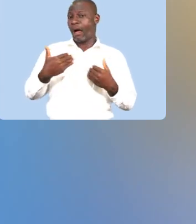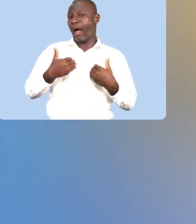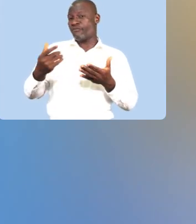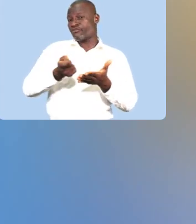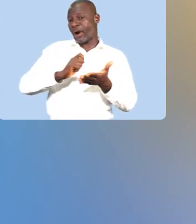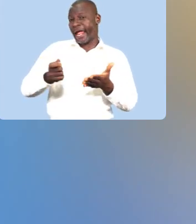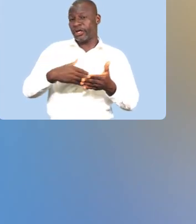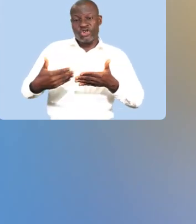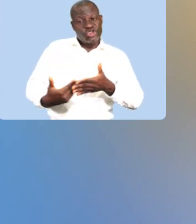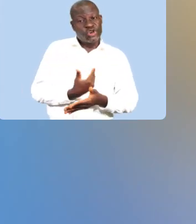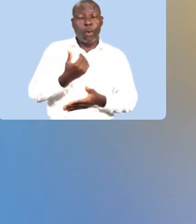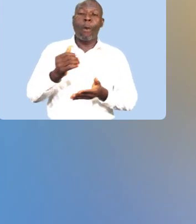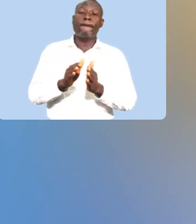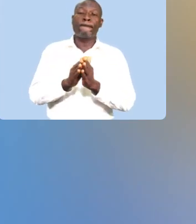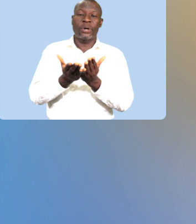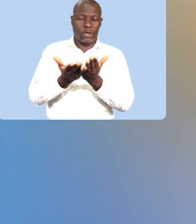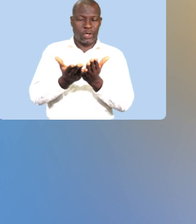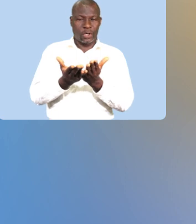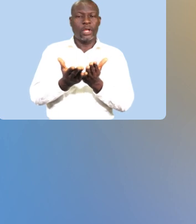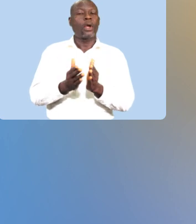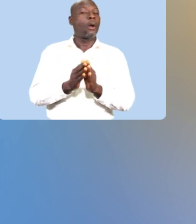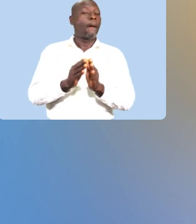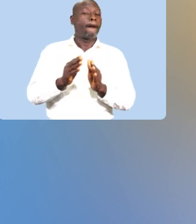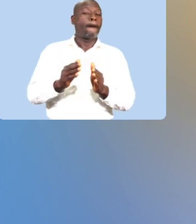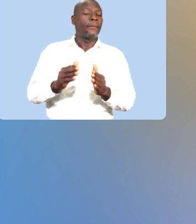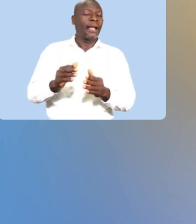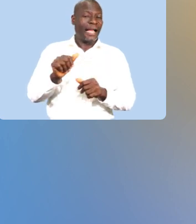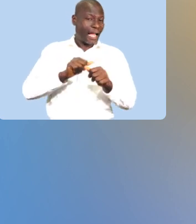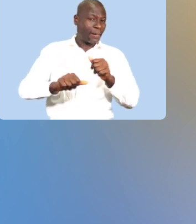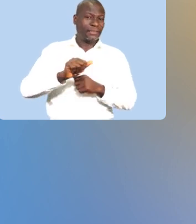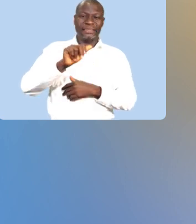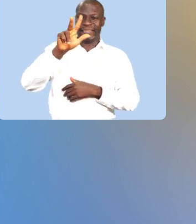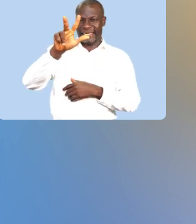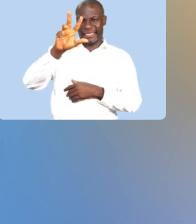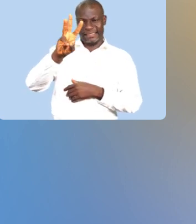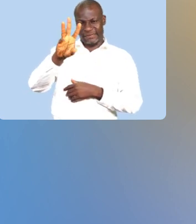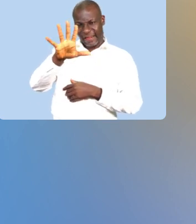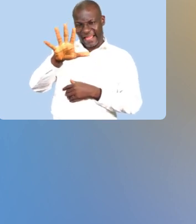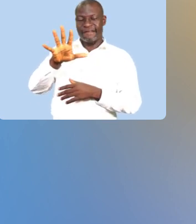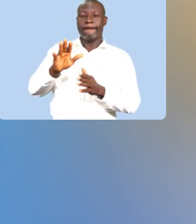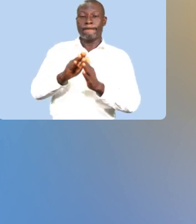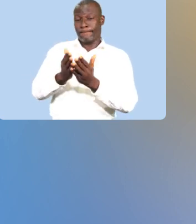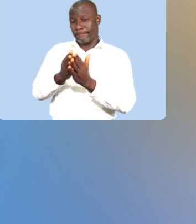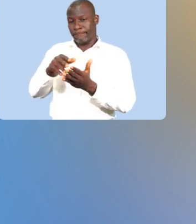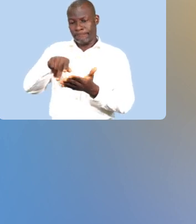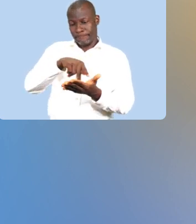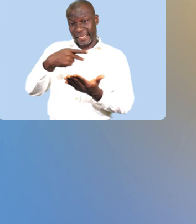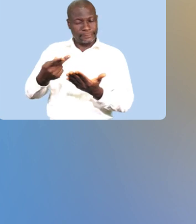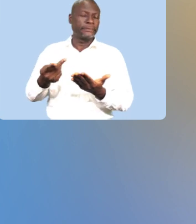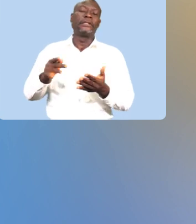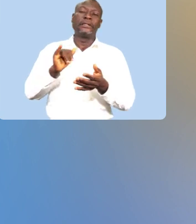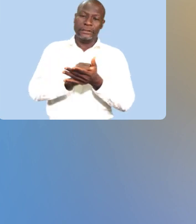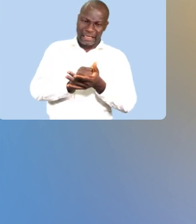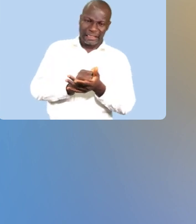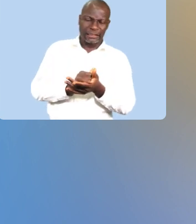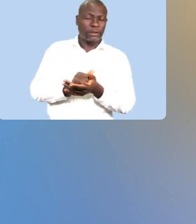fro. Book a war about 365 pages. Na